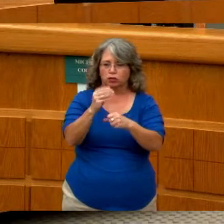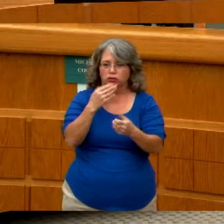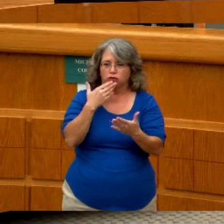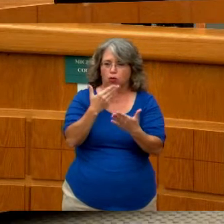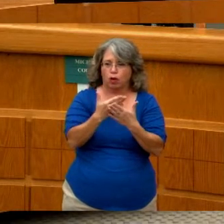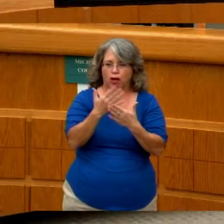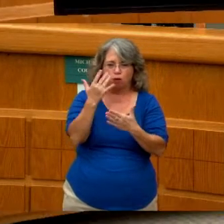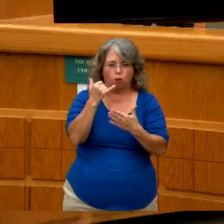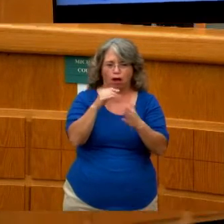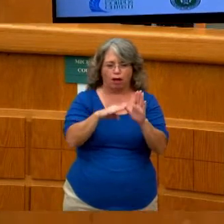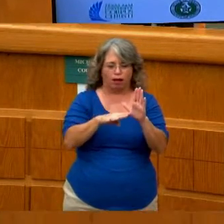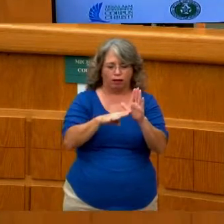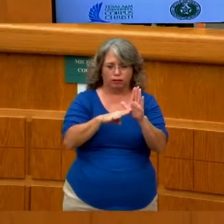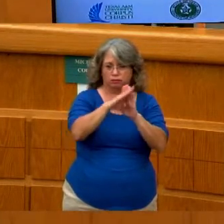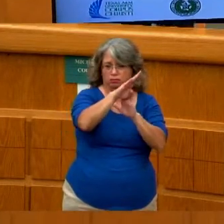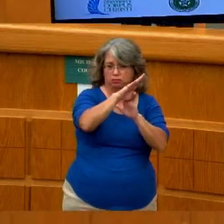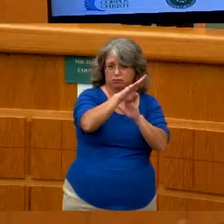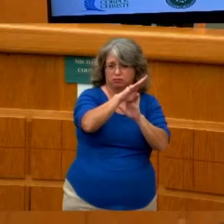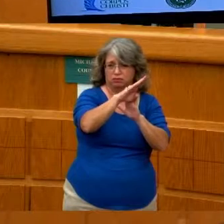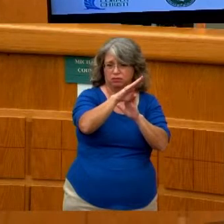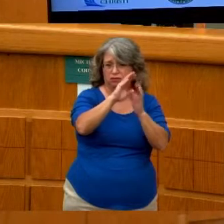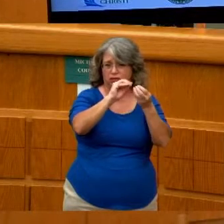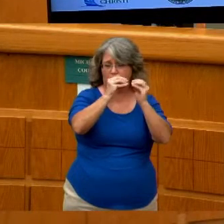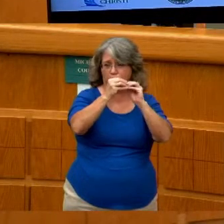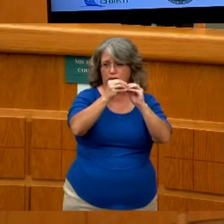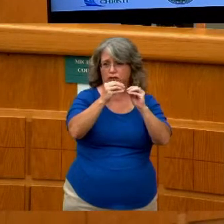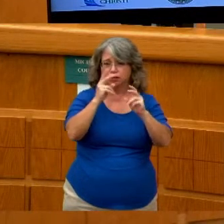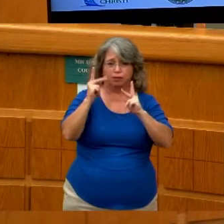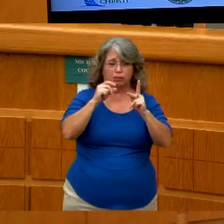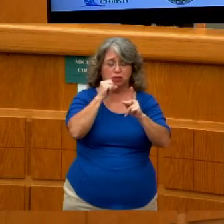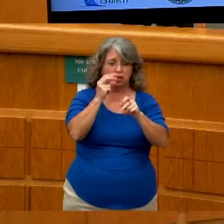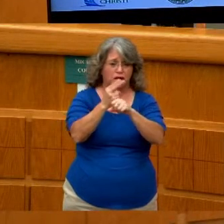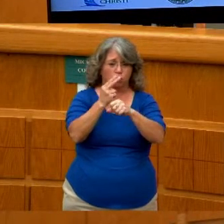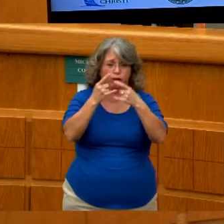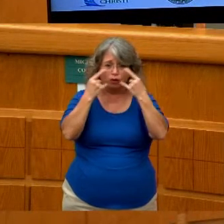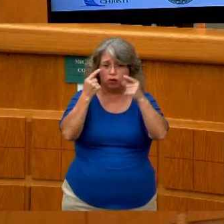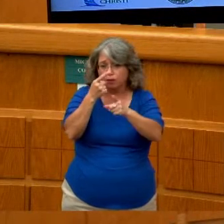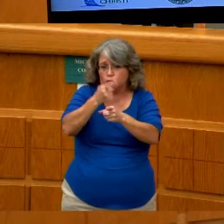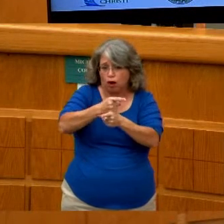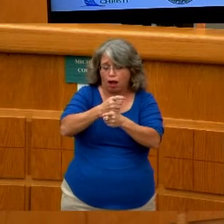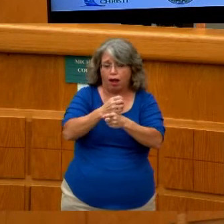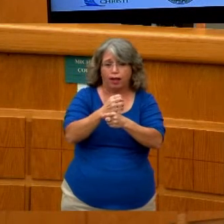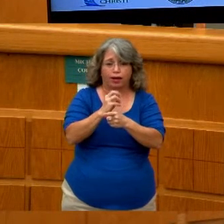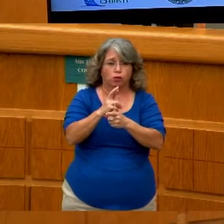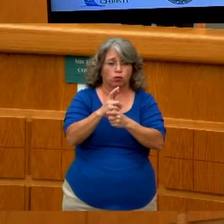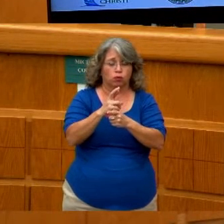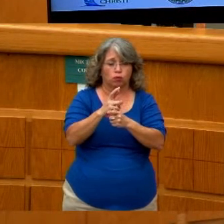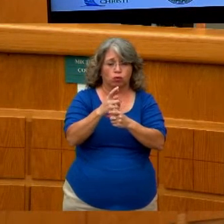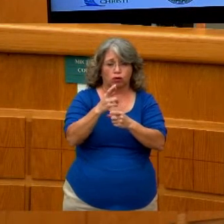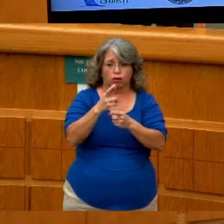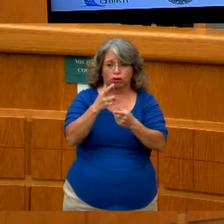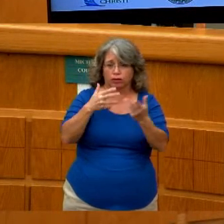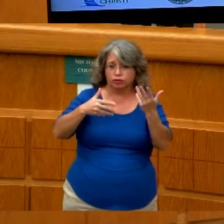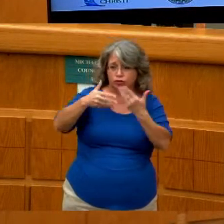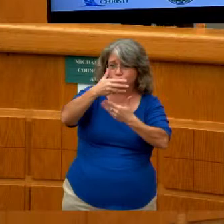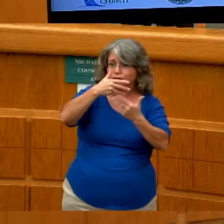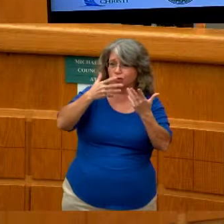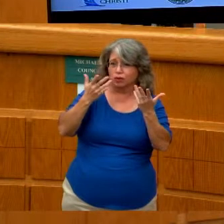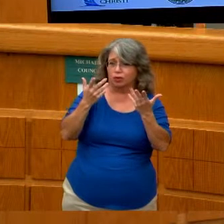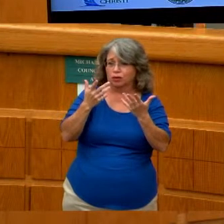One of them for you. If the mask works so well, why the surge? People not wearing correctly,